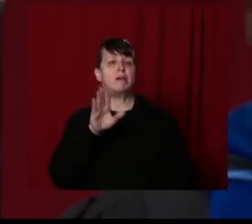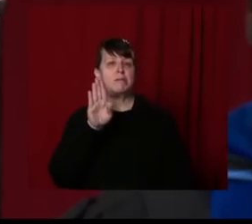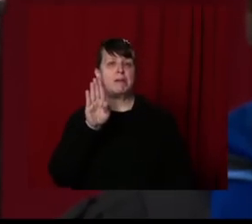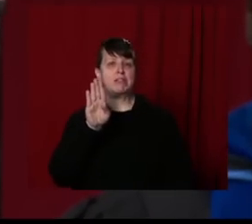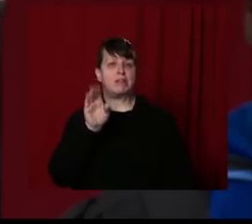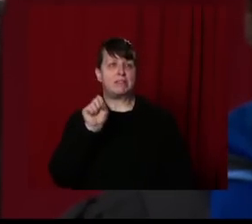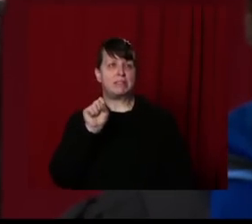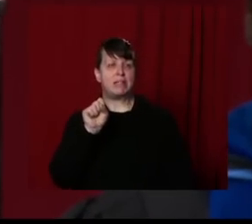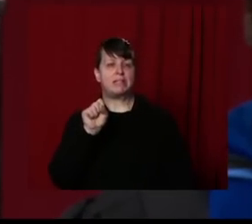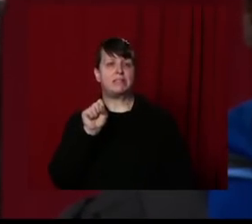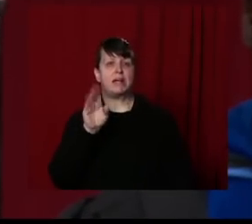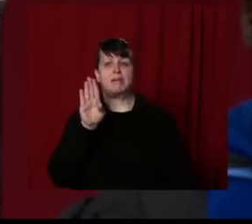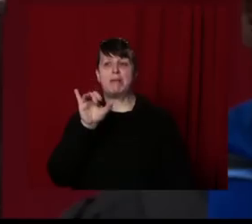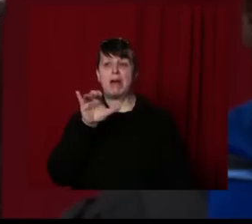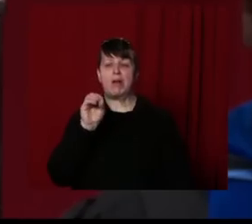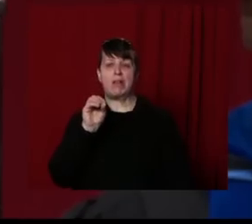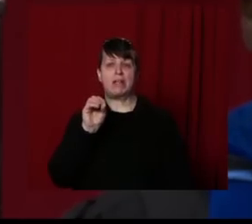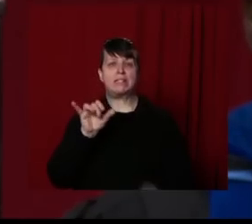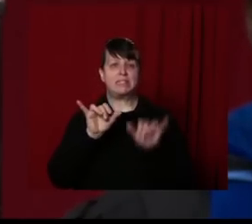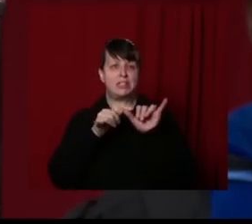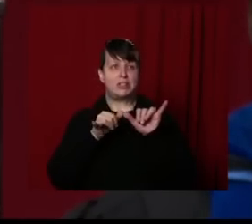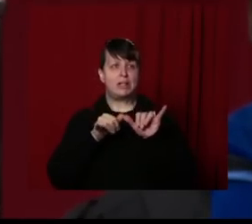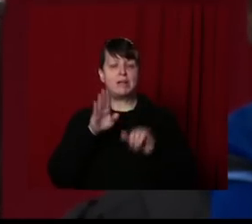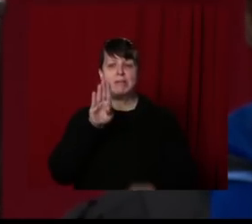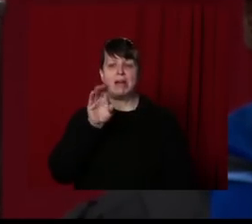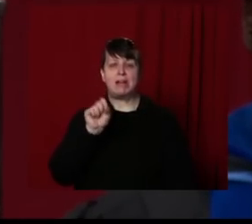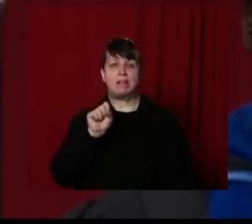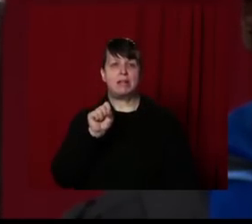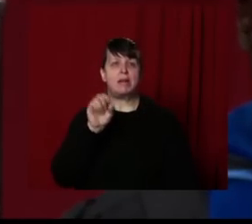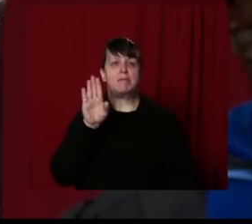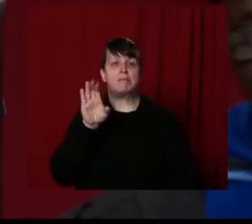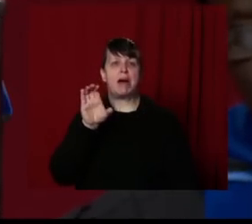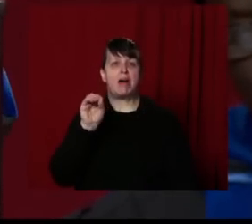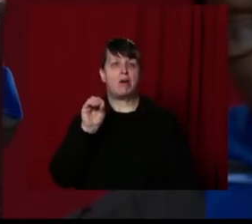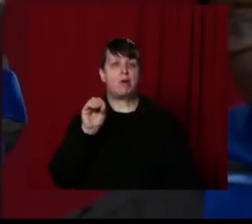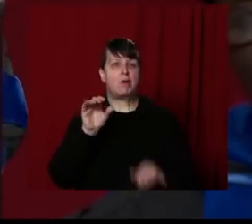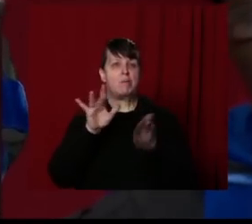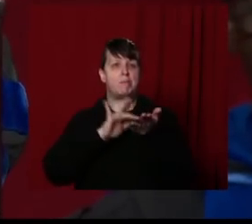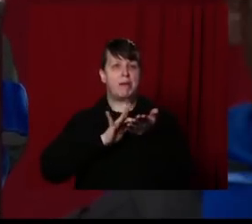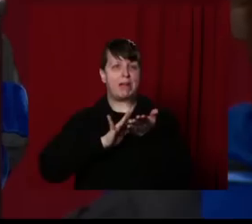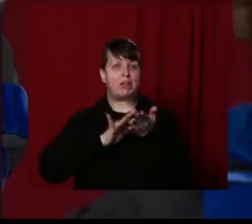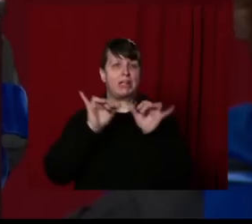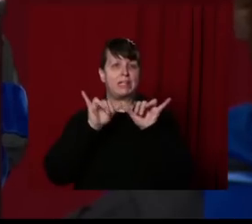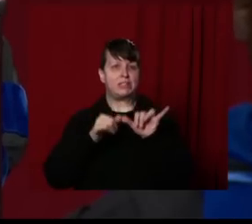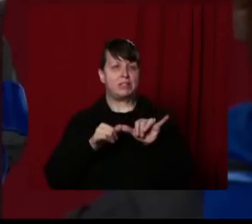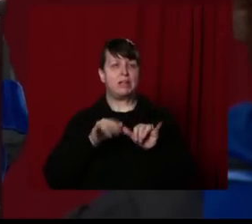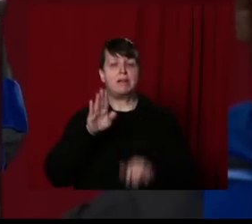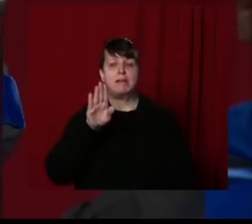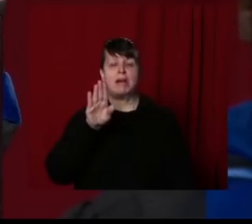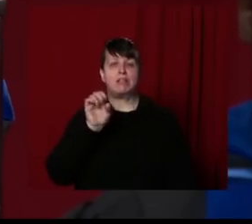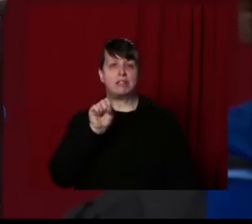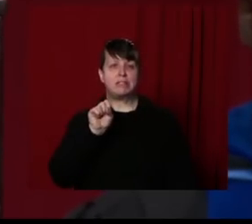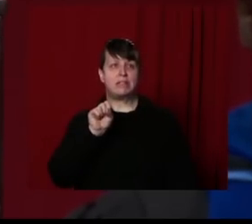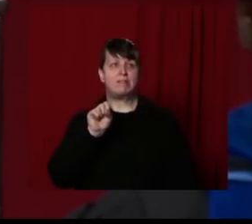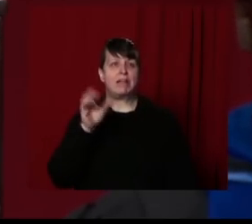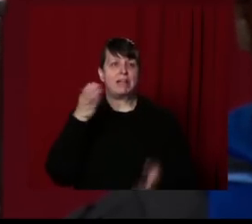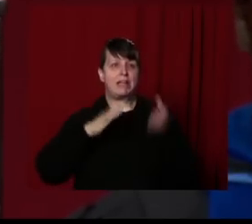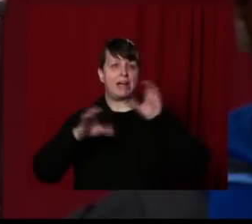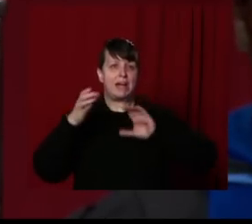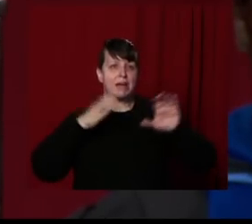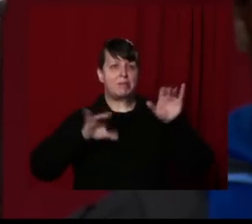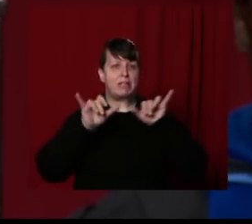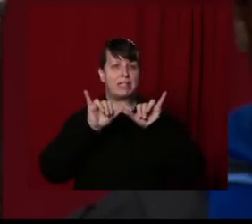Biological Engineering, Bachelor's of Science in Biomedical Engineering, Bachelor's of Science in Chemical